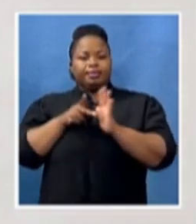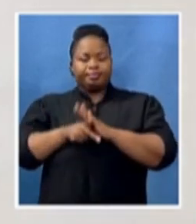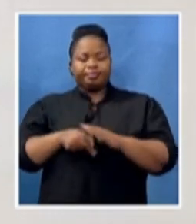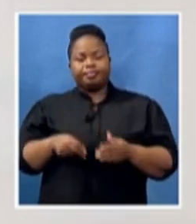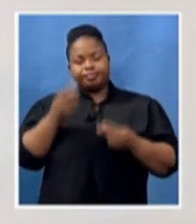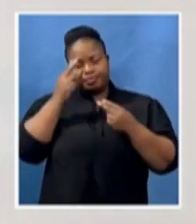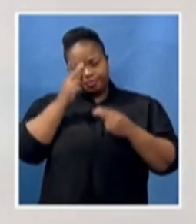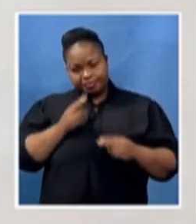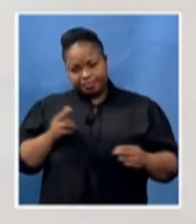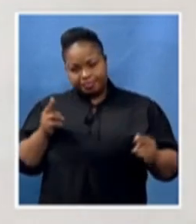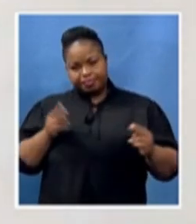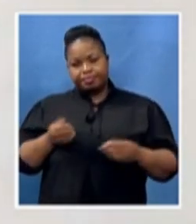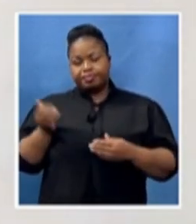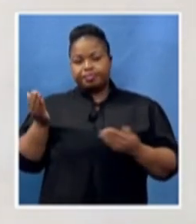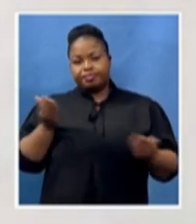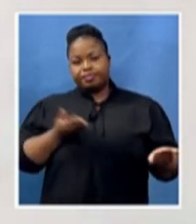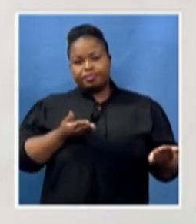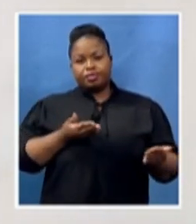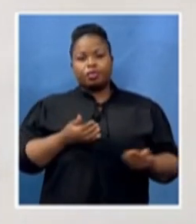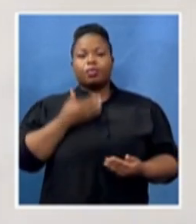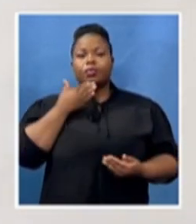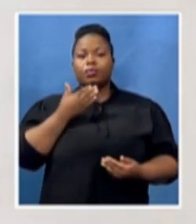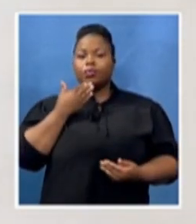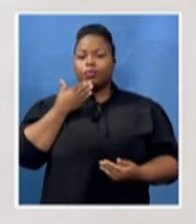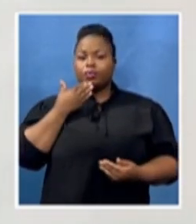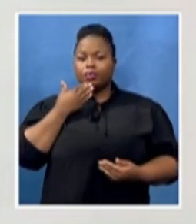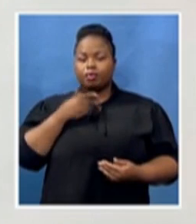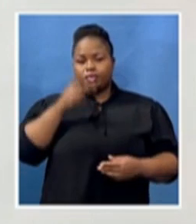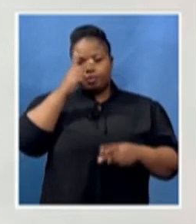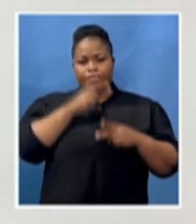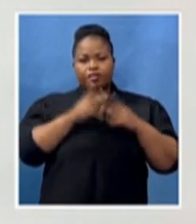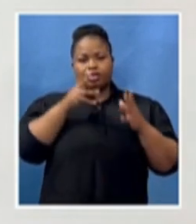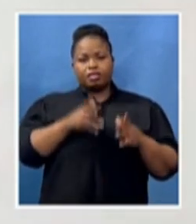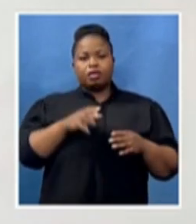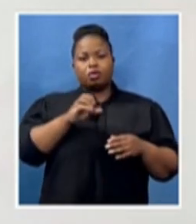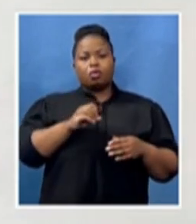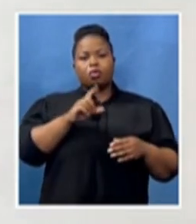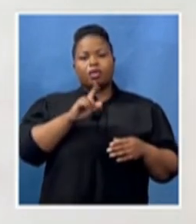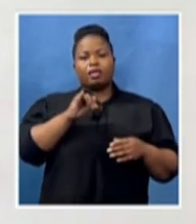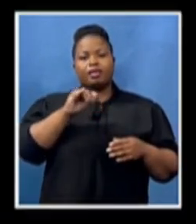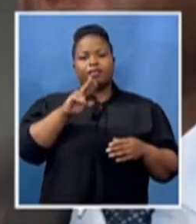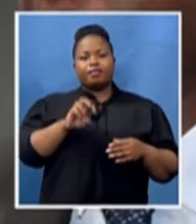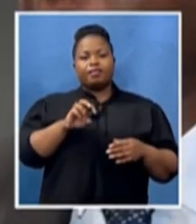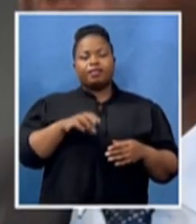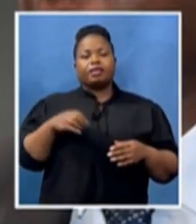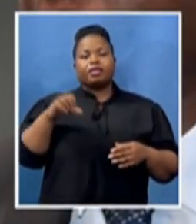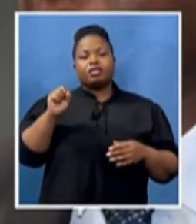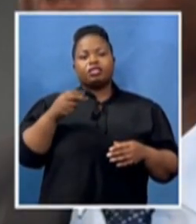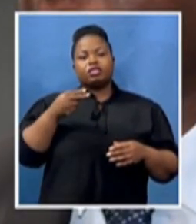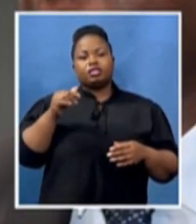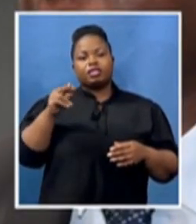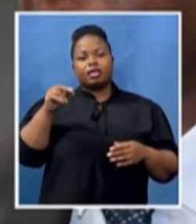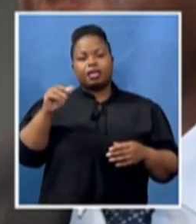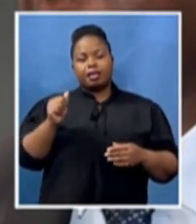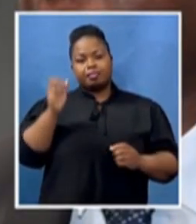Honorable Professor Olive Shisana to deliver the keynote address for us.